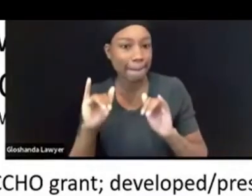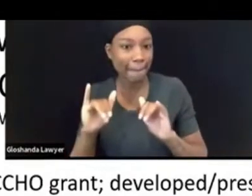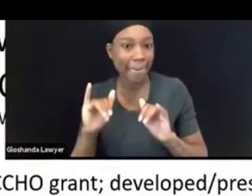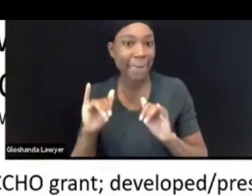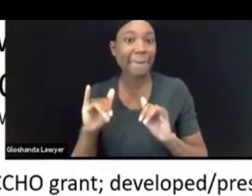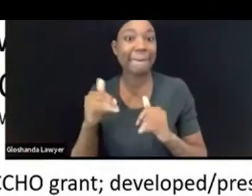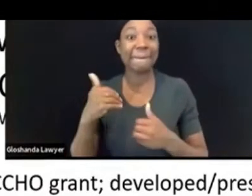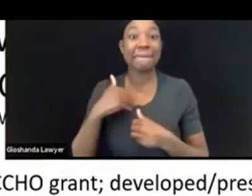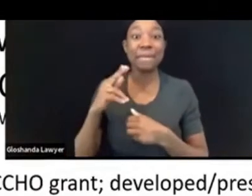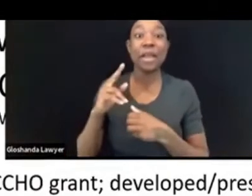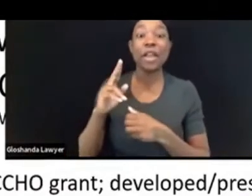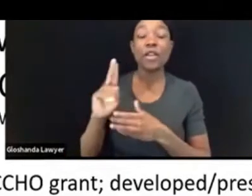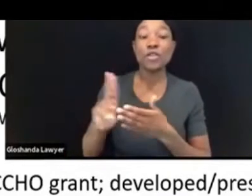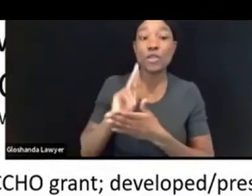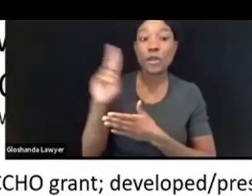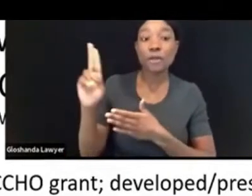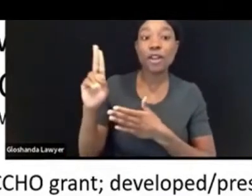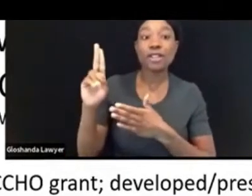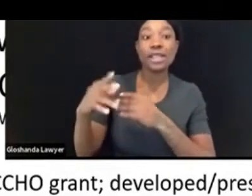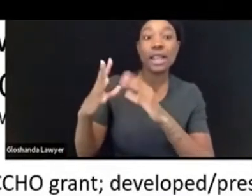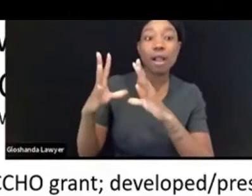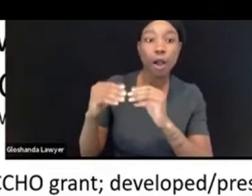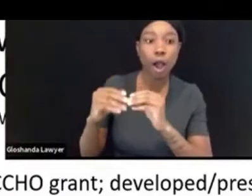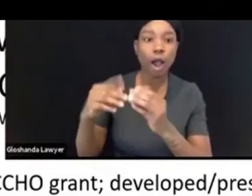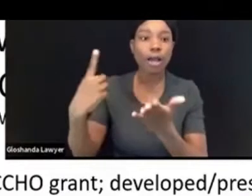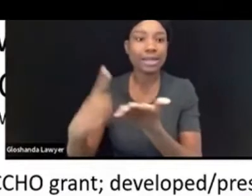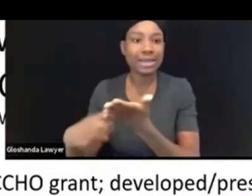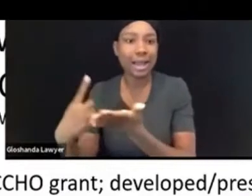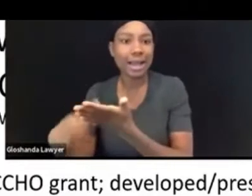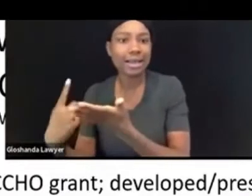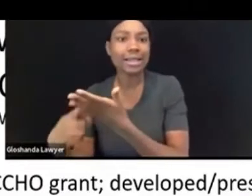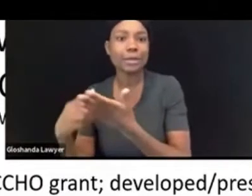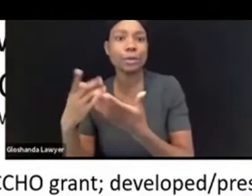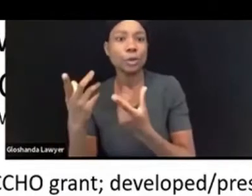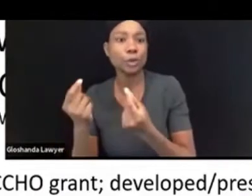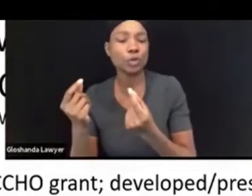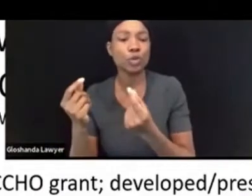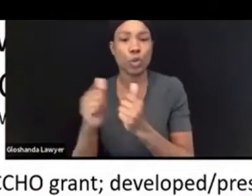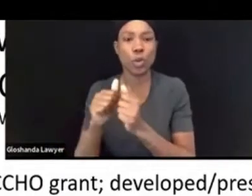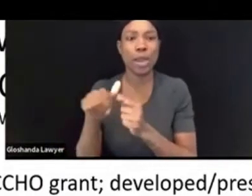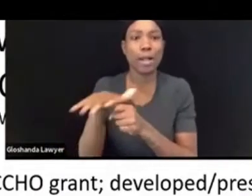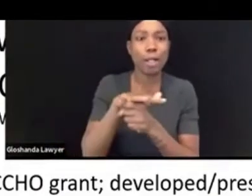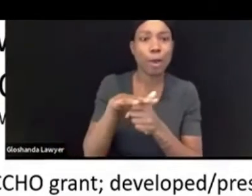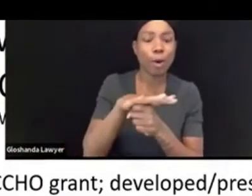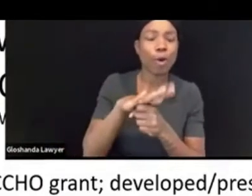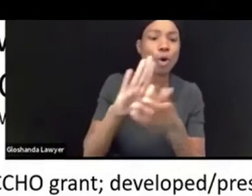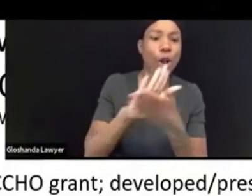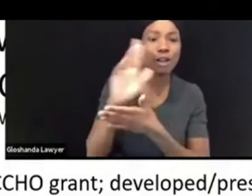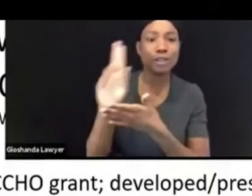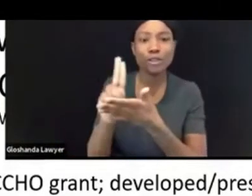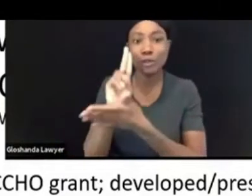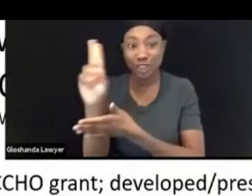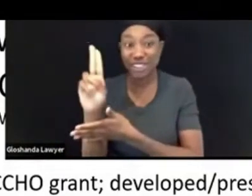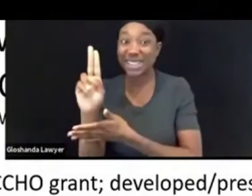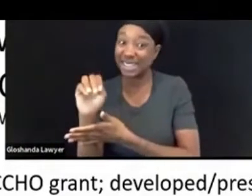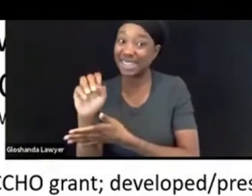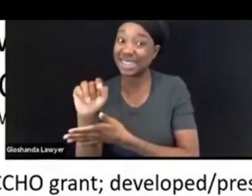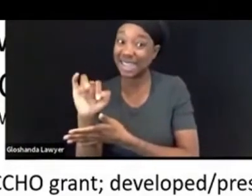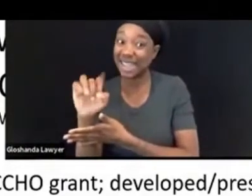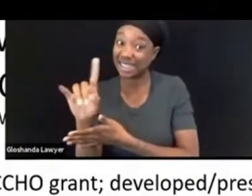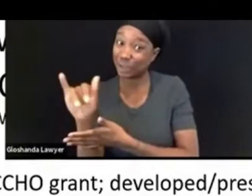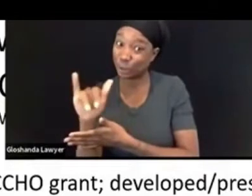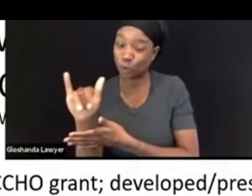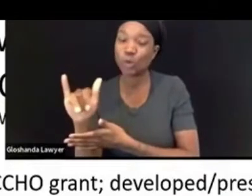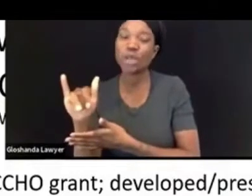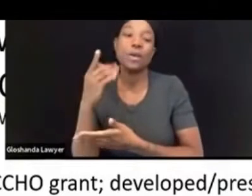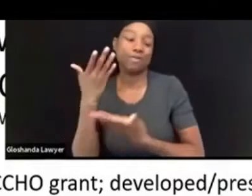discussed COVID-19 questions with the 7 local college universities, including NTID, that this was going to be a need. We had